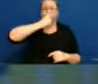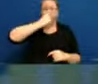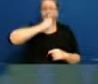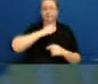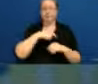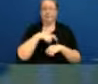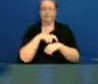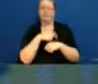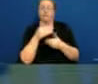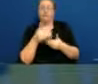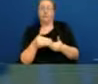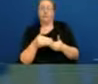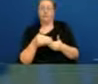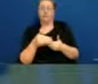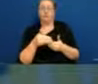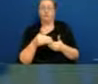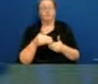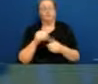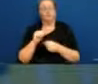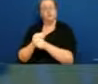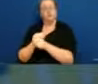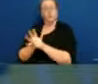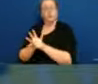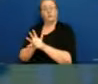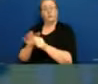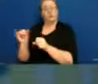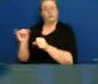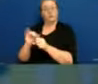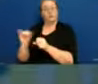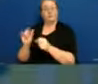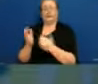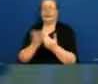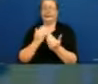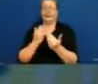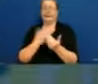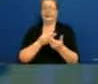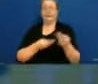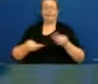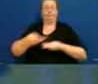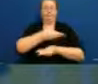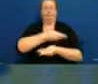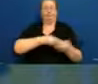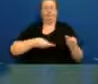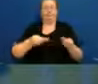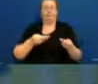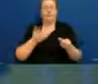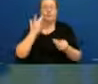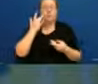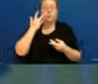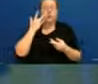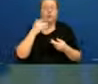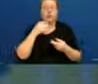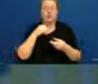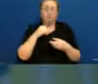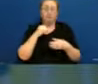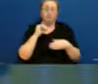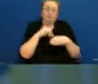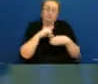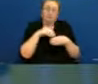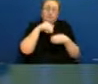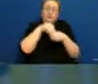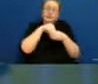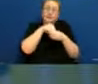cough and flu season, we're finding that this virus as well finds it easier to transmit. Partly because